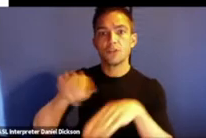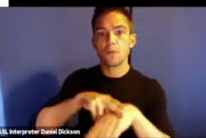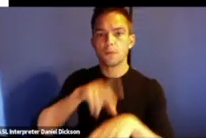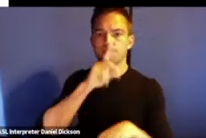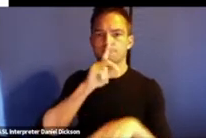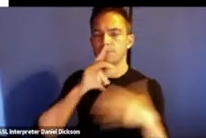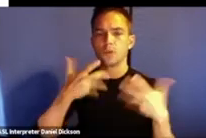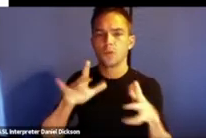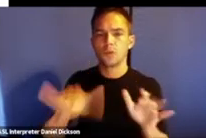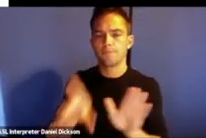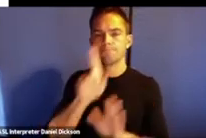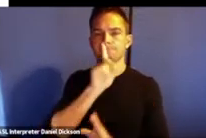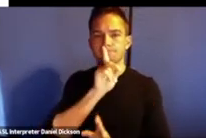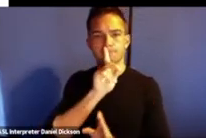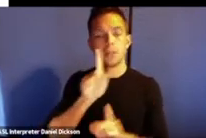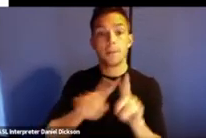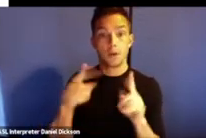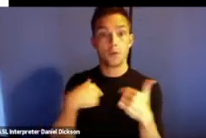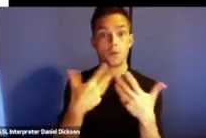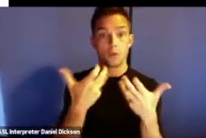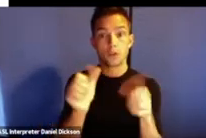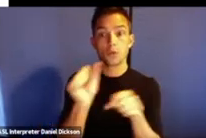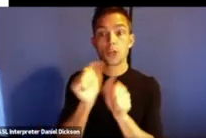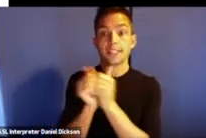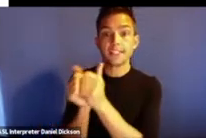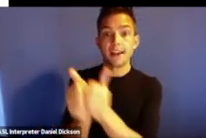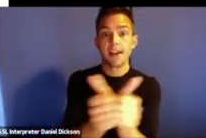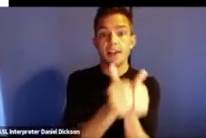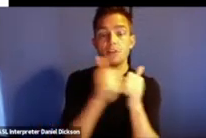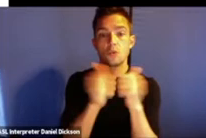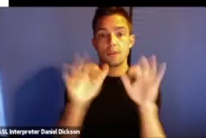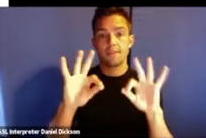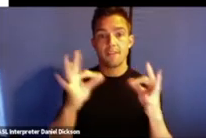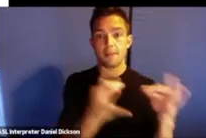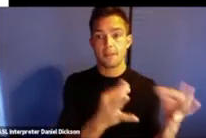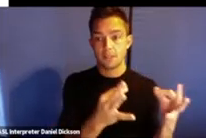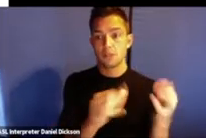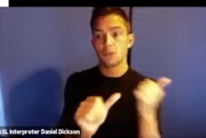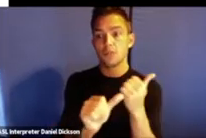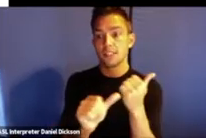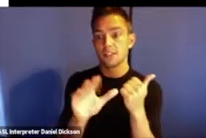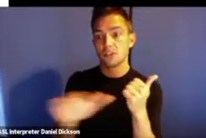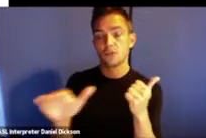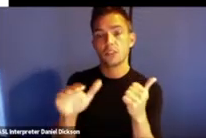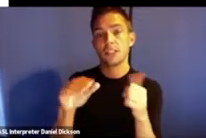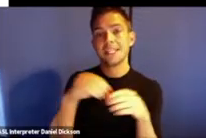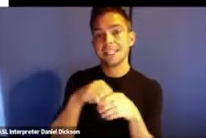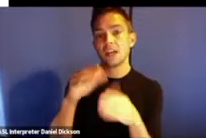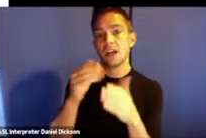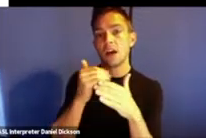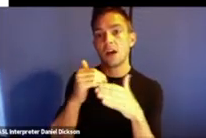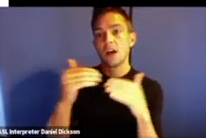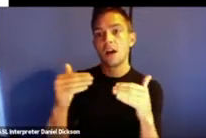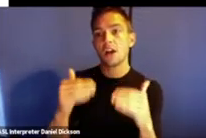what we want to do. But what we really want to do is work together with families to assist children in their development. And